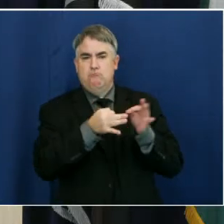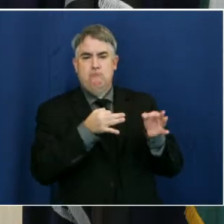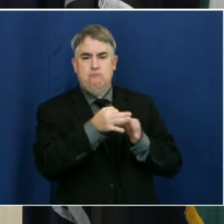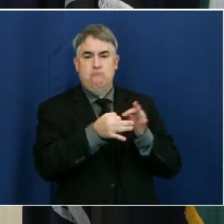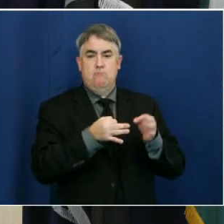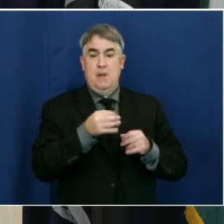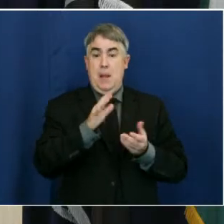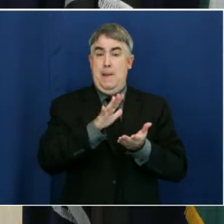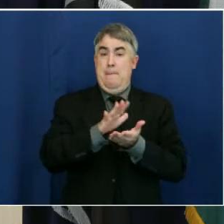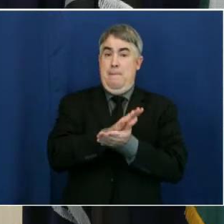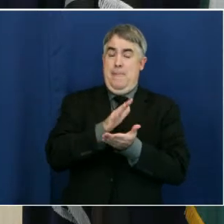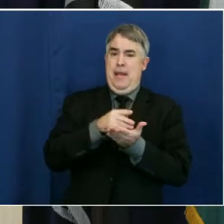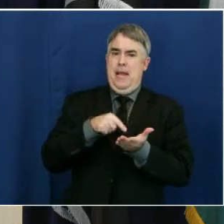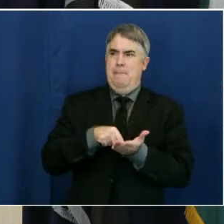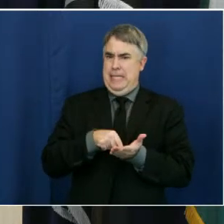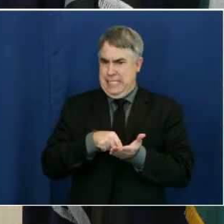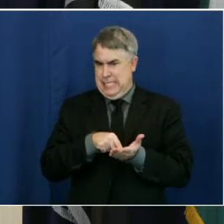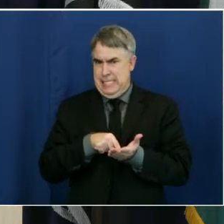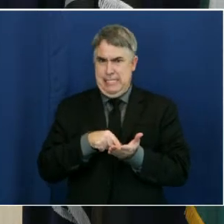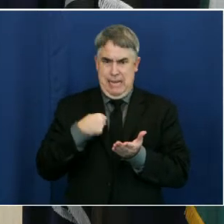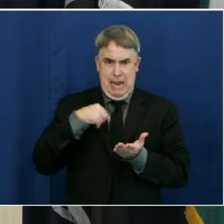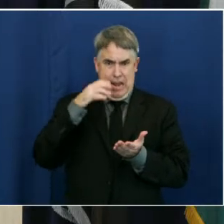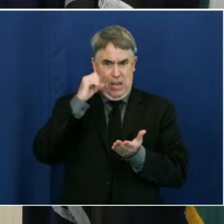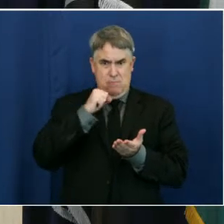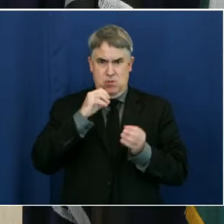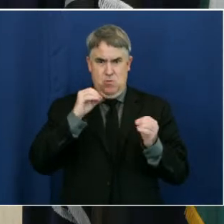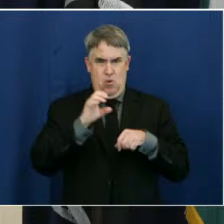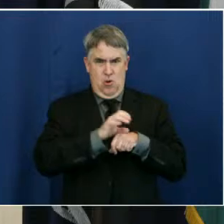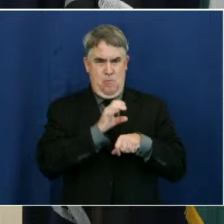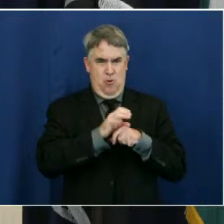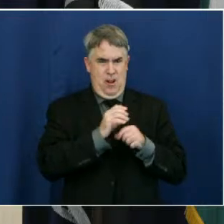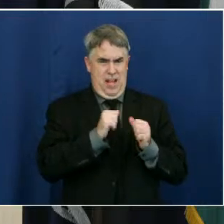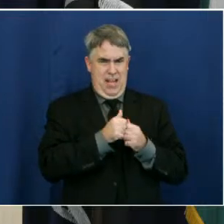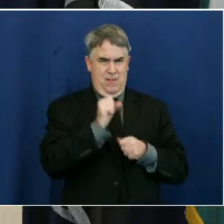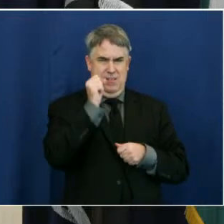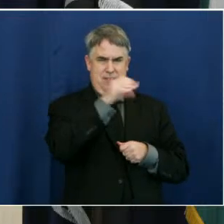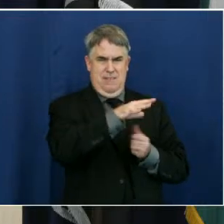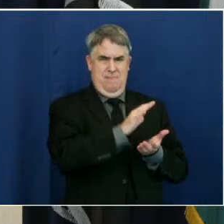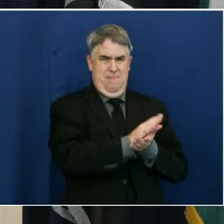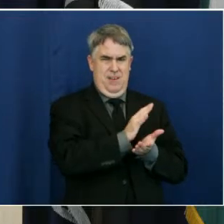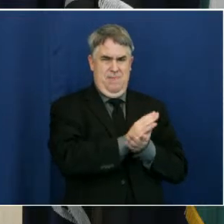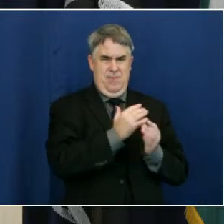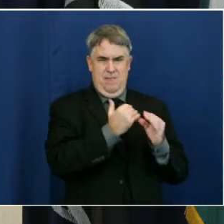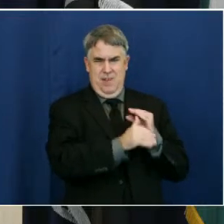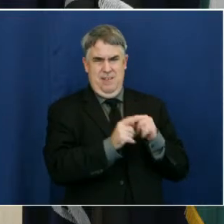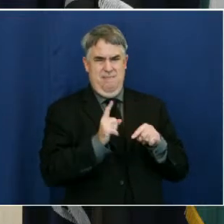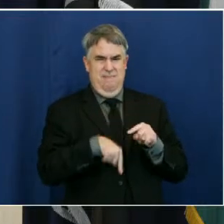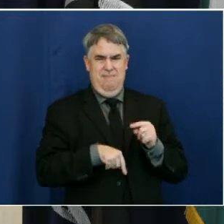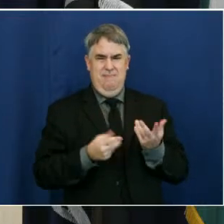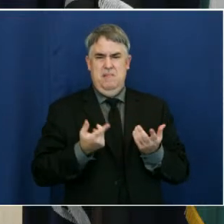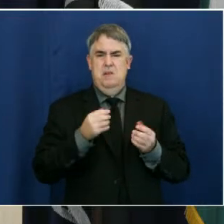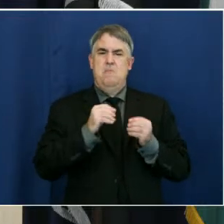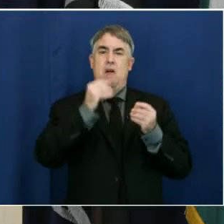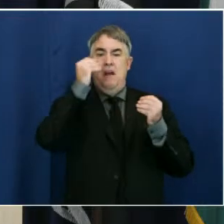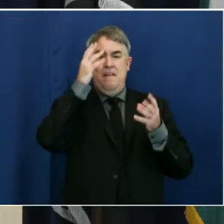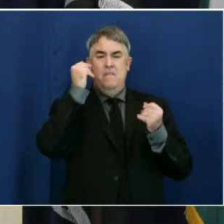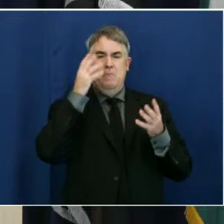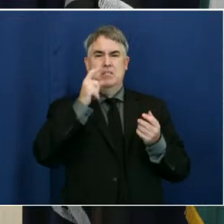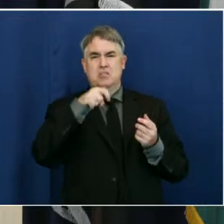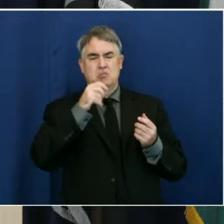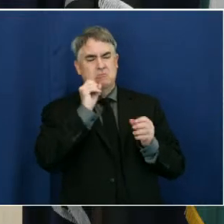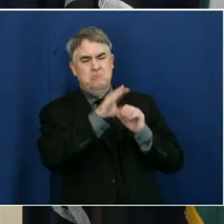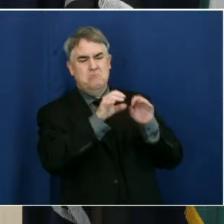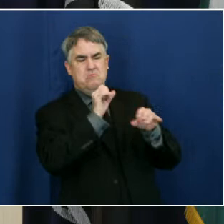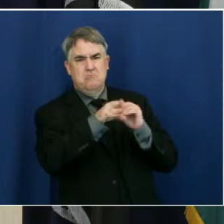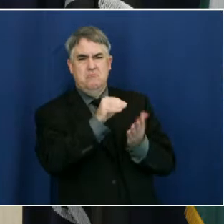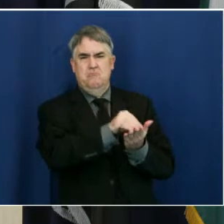have good computer access, so it'd be hard to send them a document that they could print out, but they will be given the information they need to ensure they can arrive at